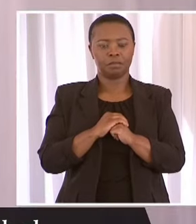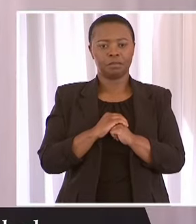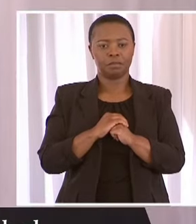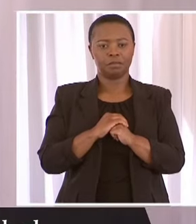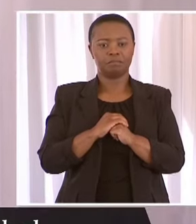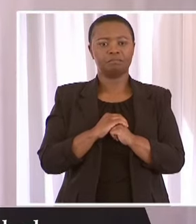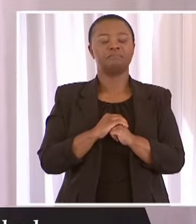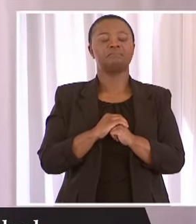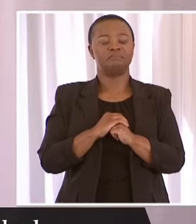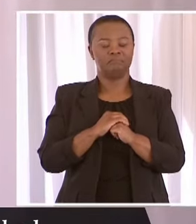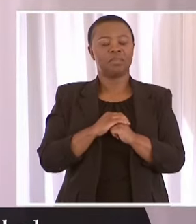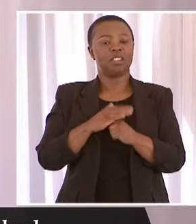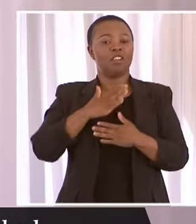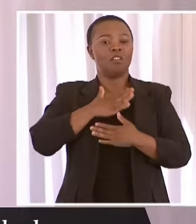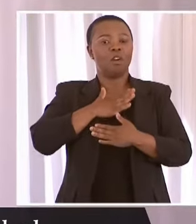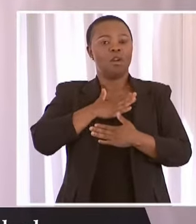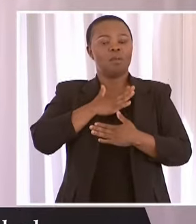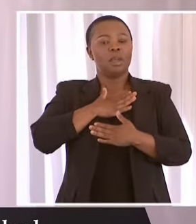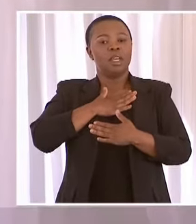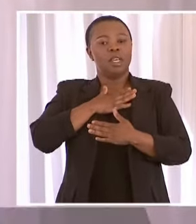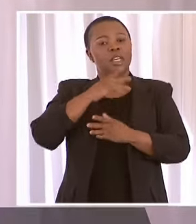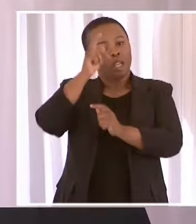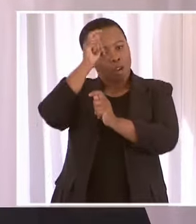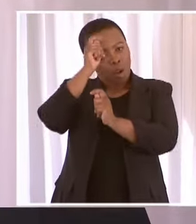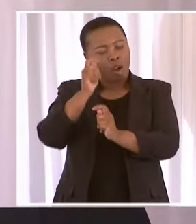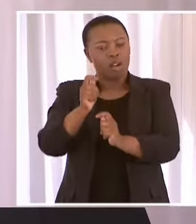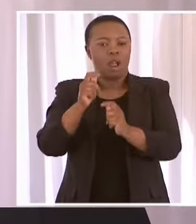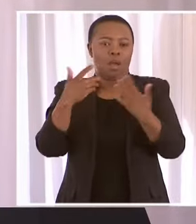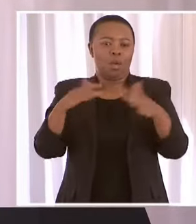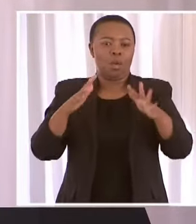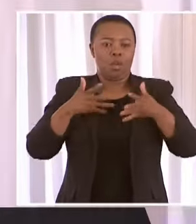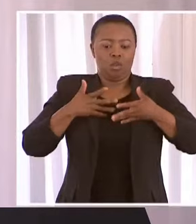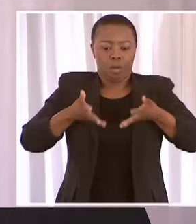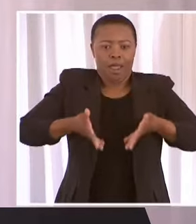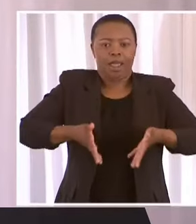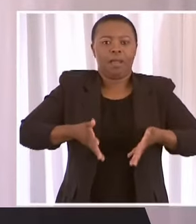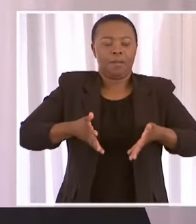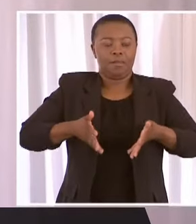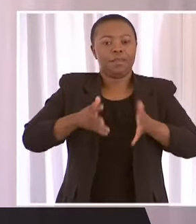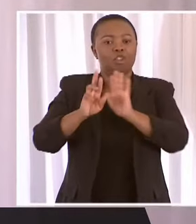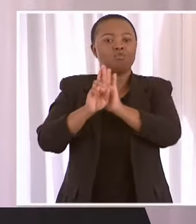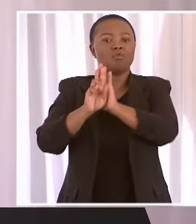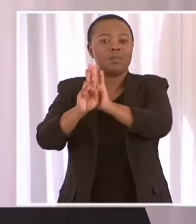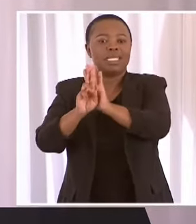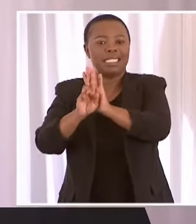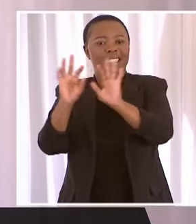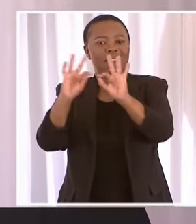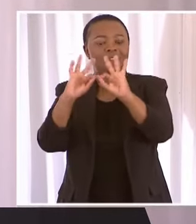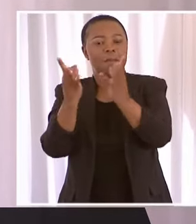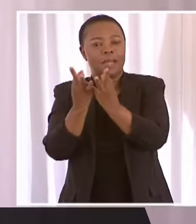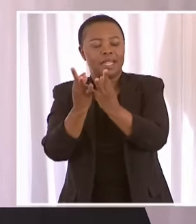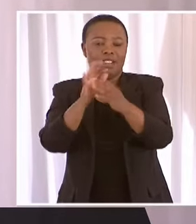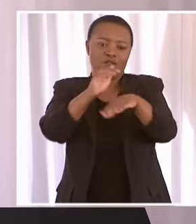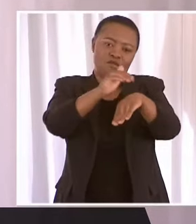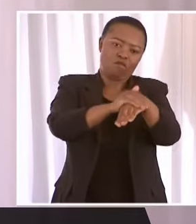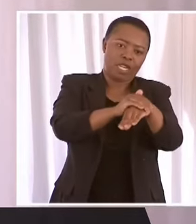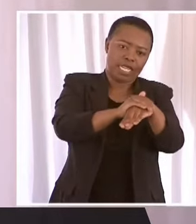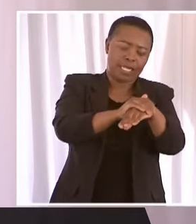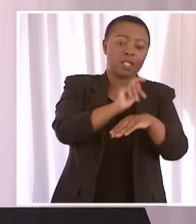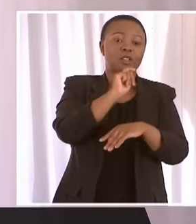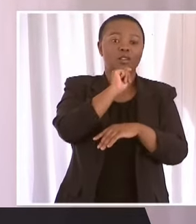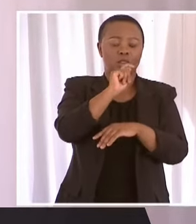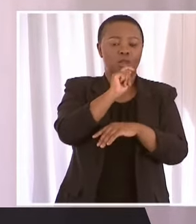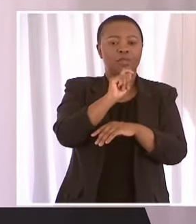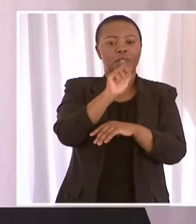It is a great honor for me to be standing here on behalf of the family, the friends, and indeed Dr.